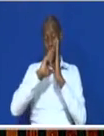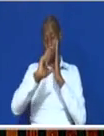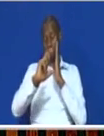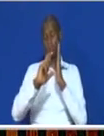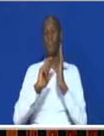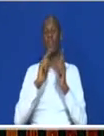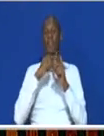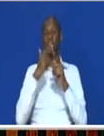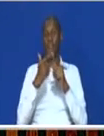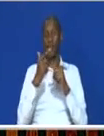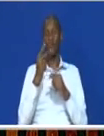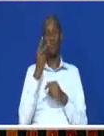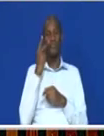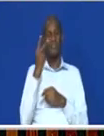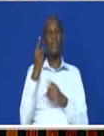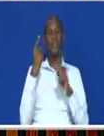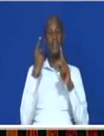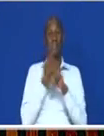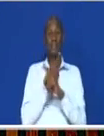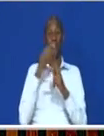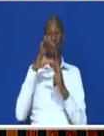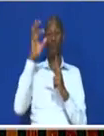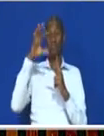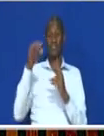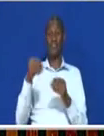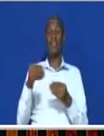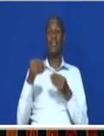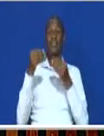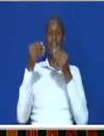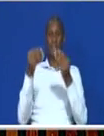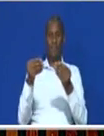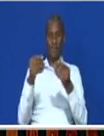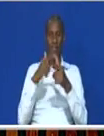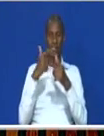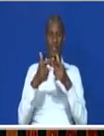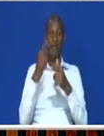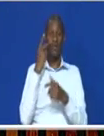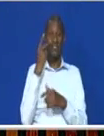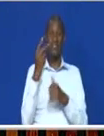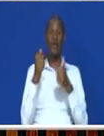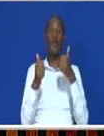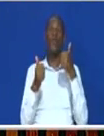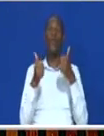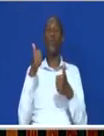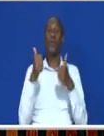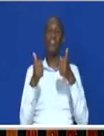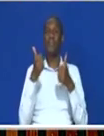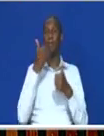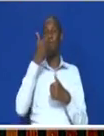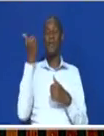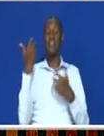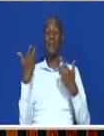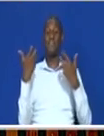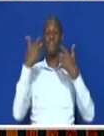we can look at the different choices that have been supplied and we see which one best